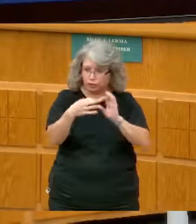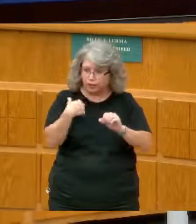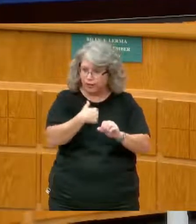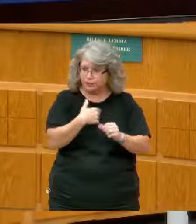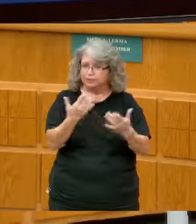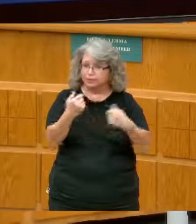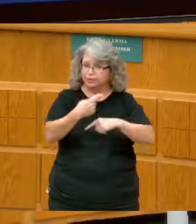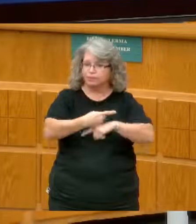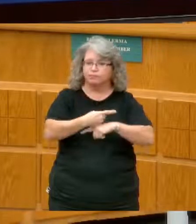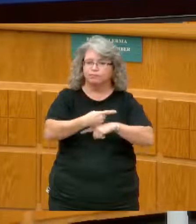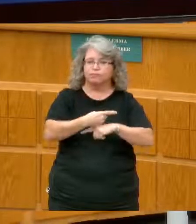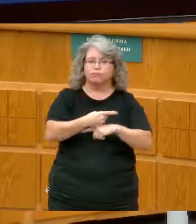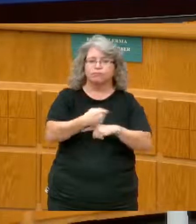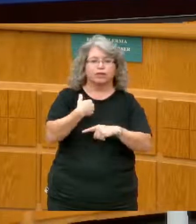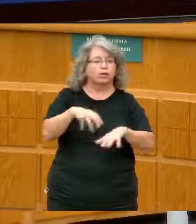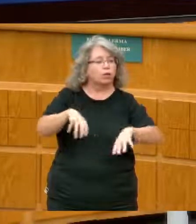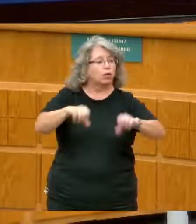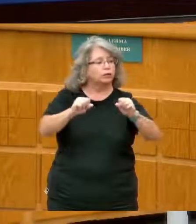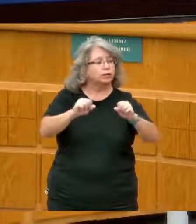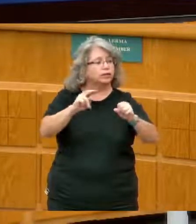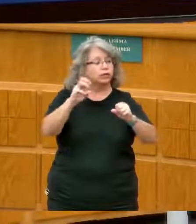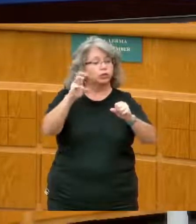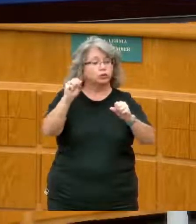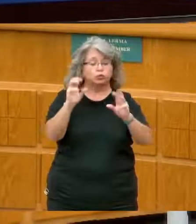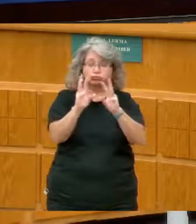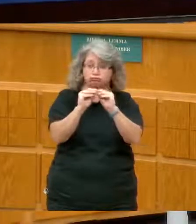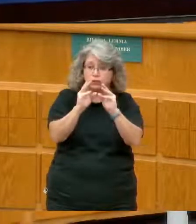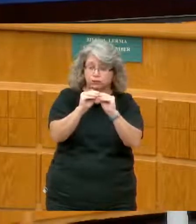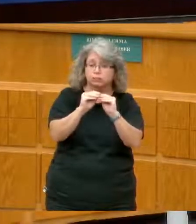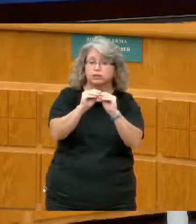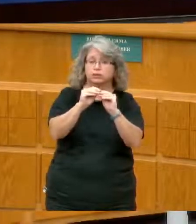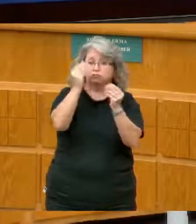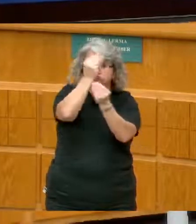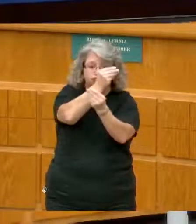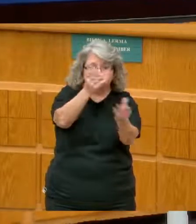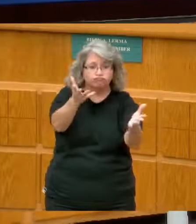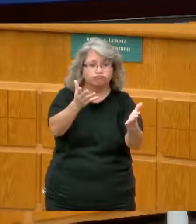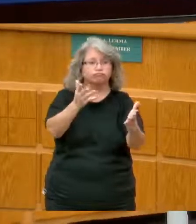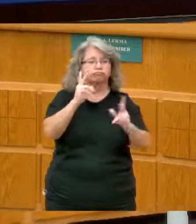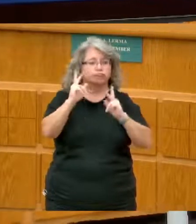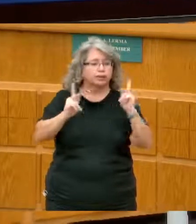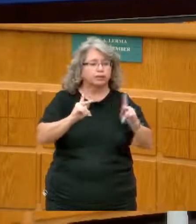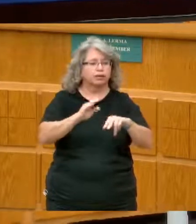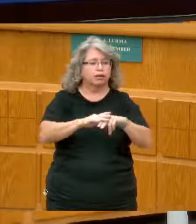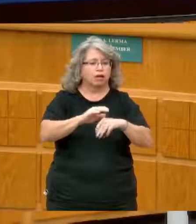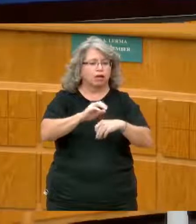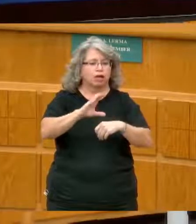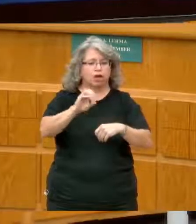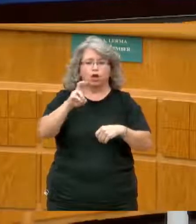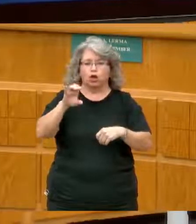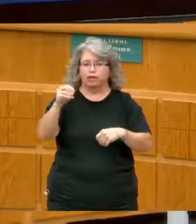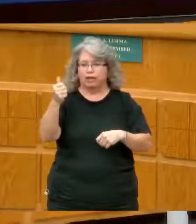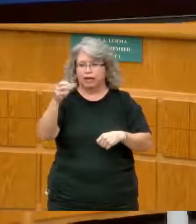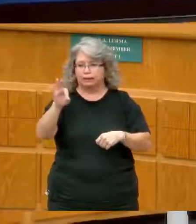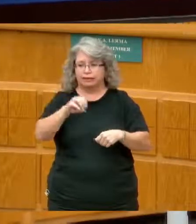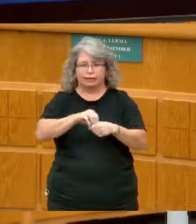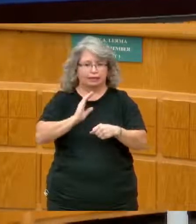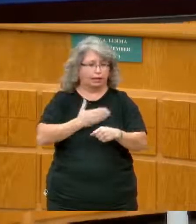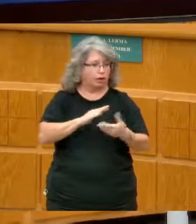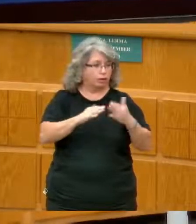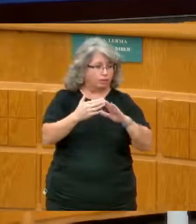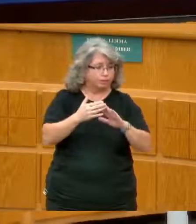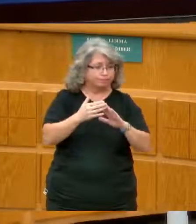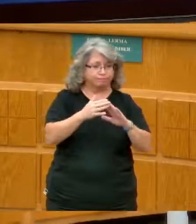we're hosting the news briefing to update residents on COVID-19 in our community. I want to remind our listeners